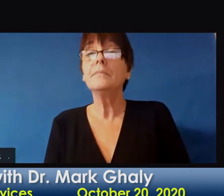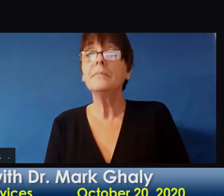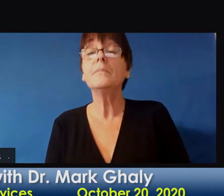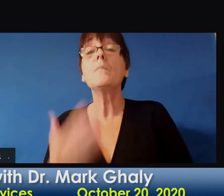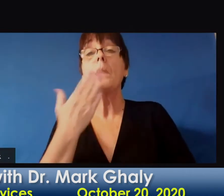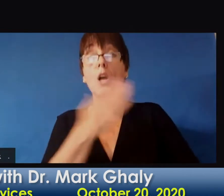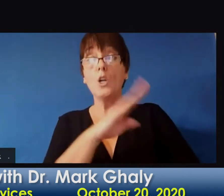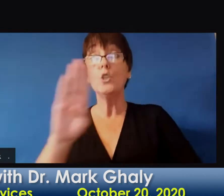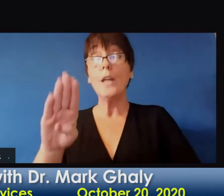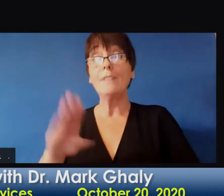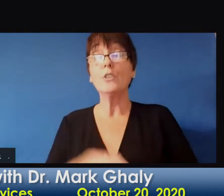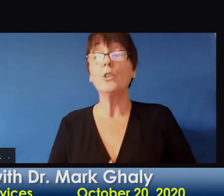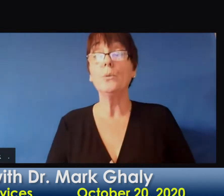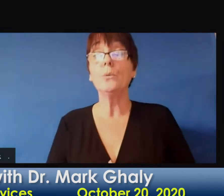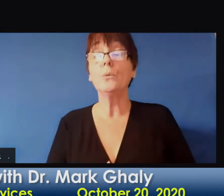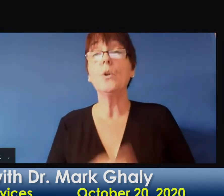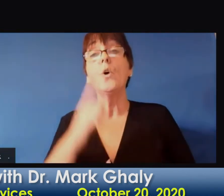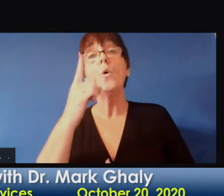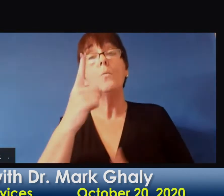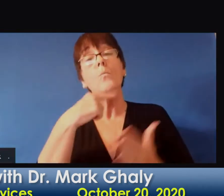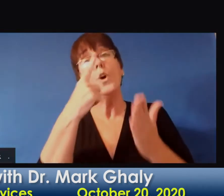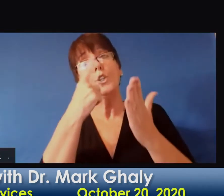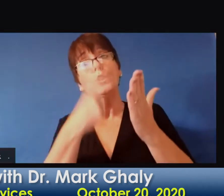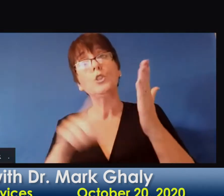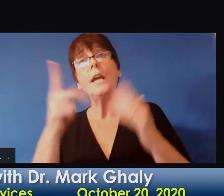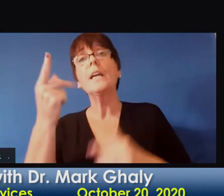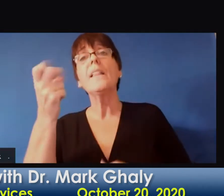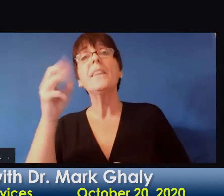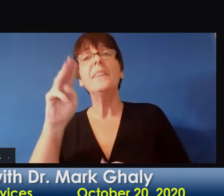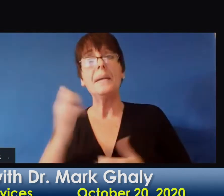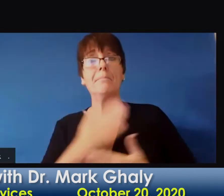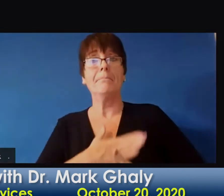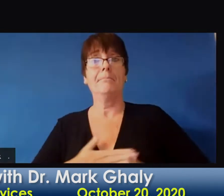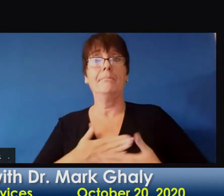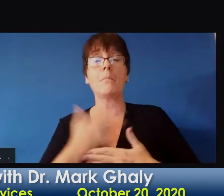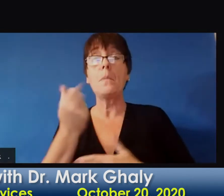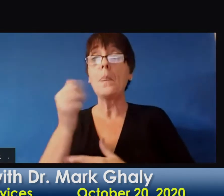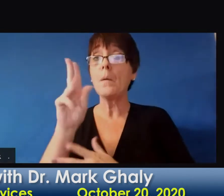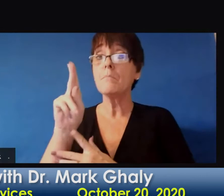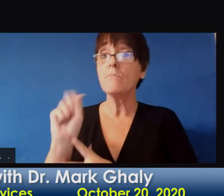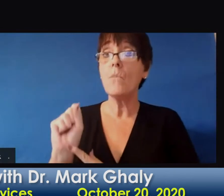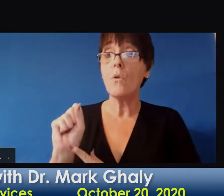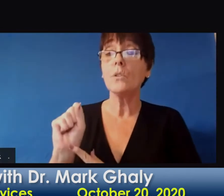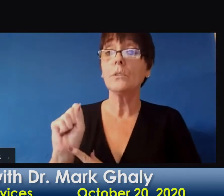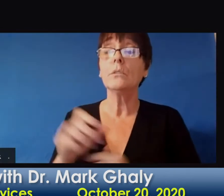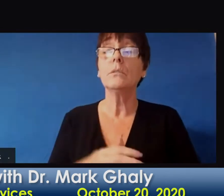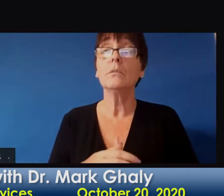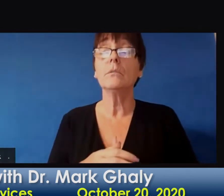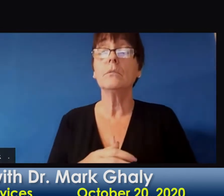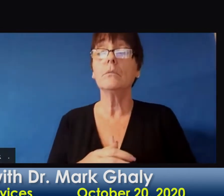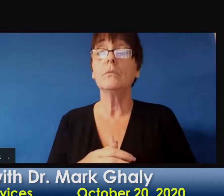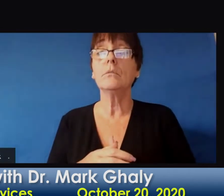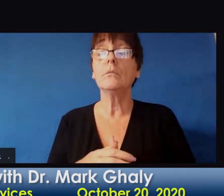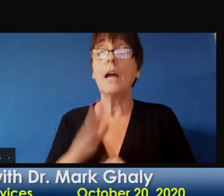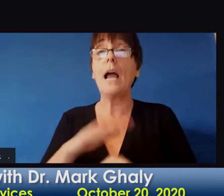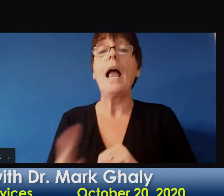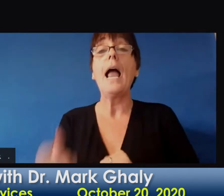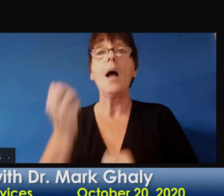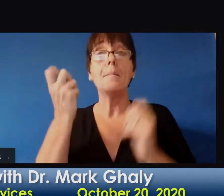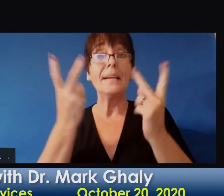Good afternoon. Wanted to check on the theme parks as far as on the number of